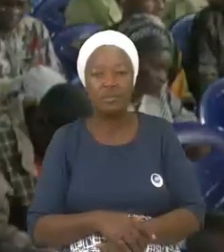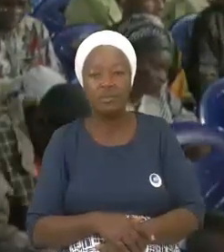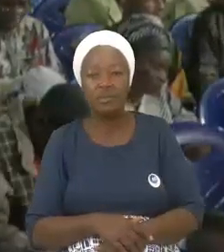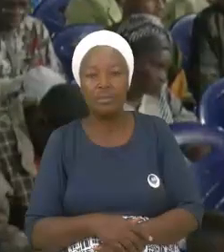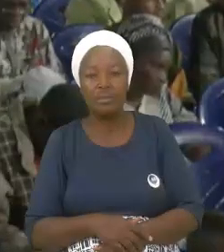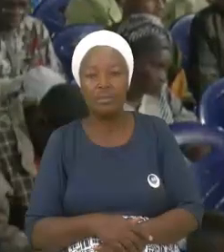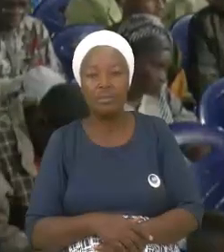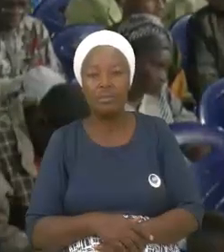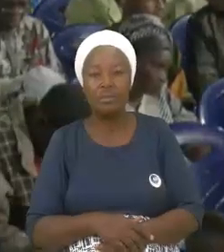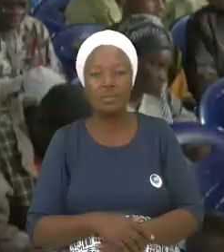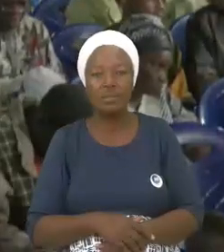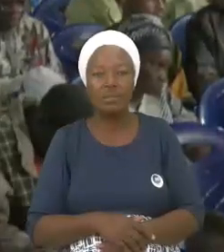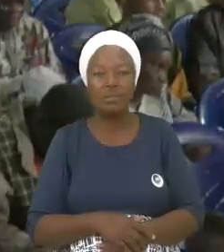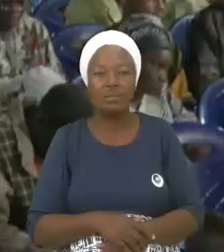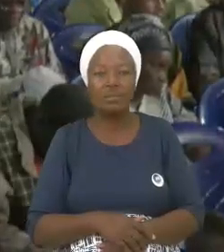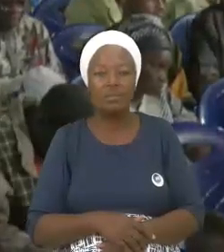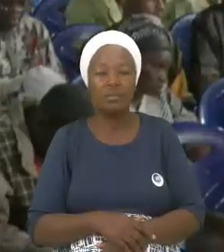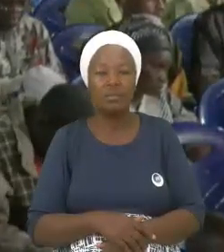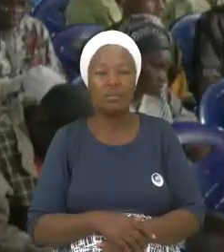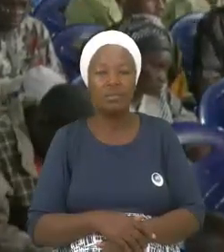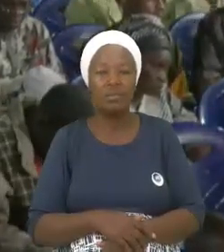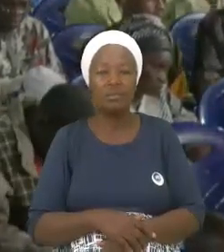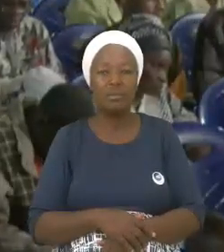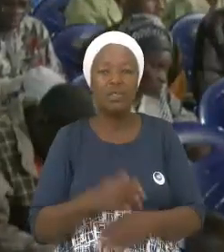In my front, at the back, far back.